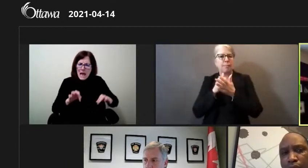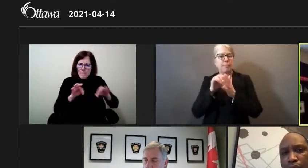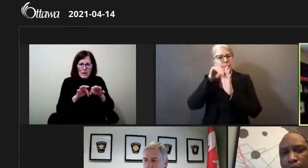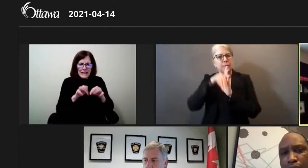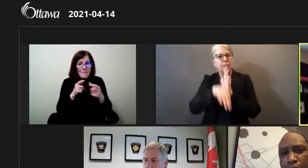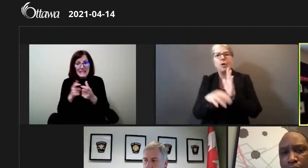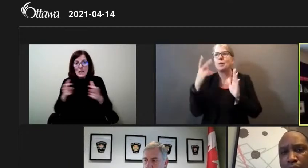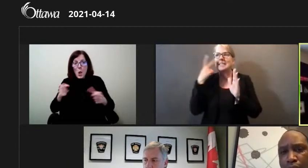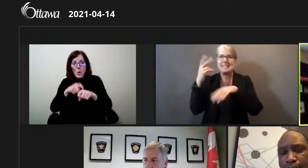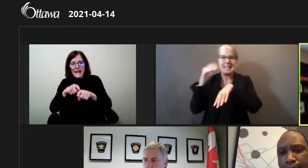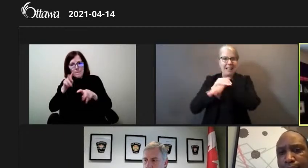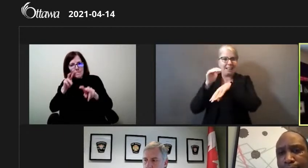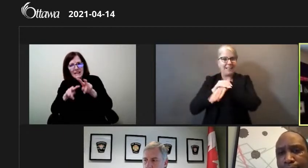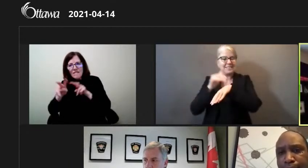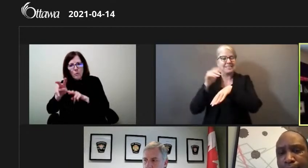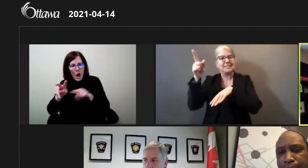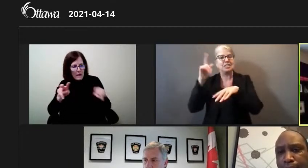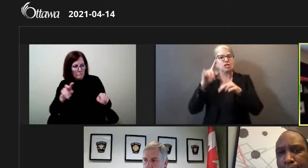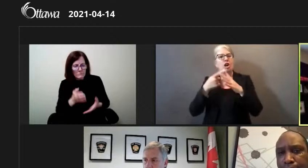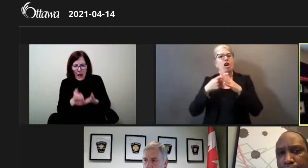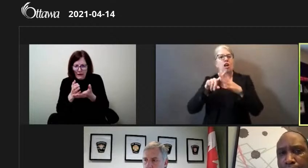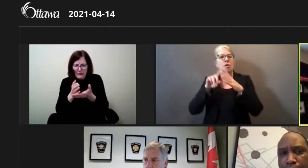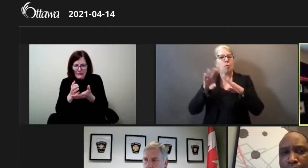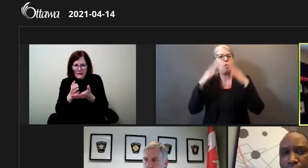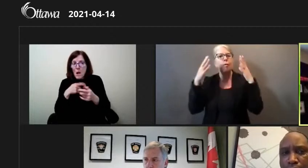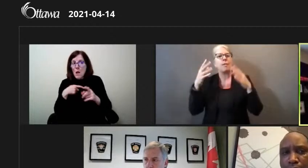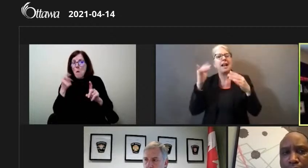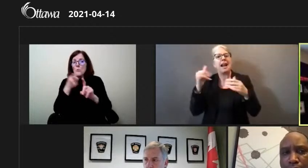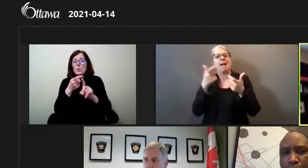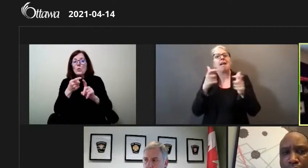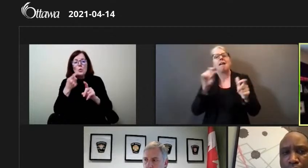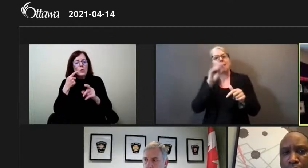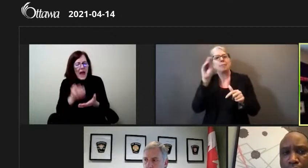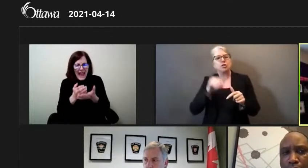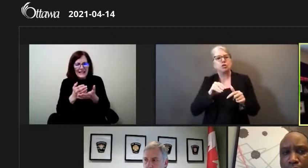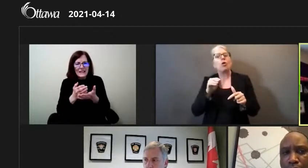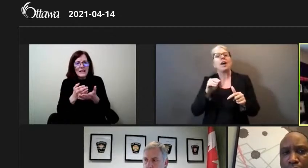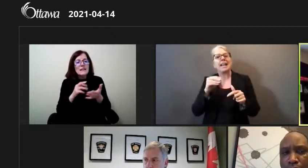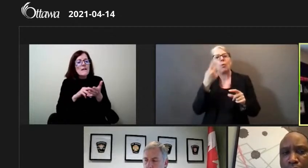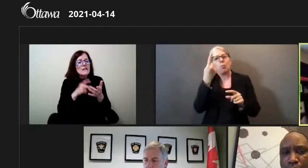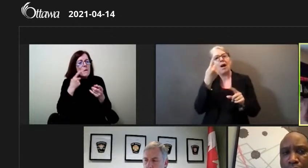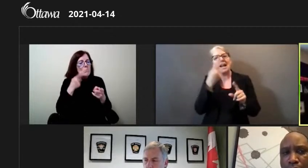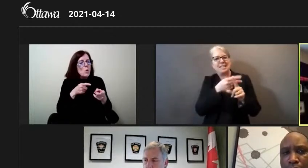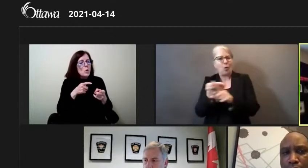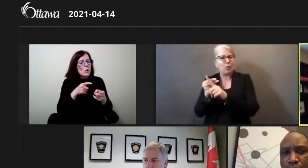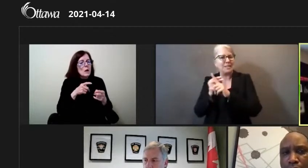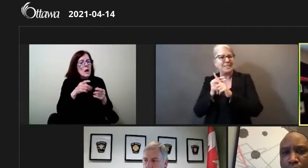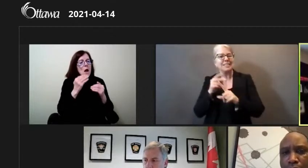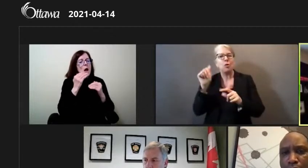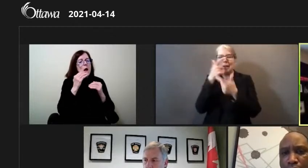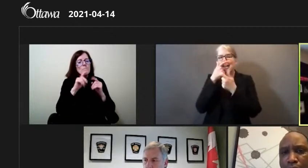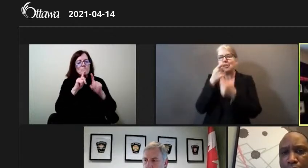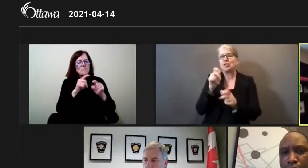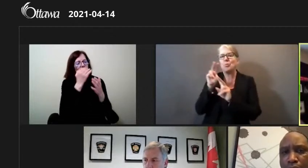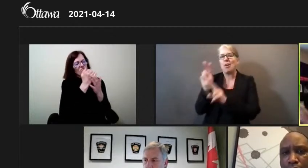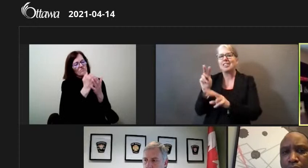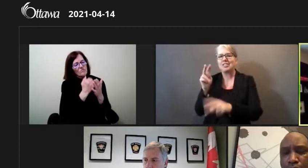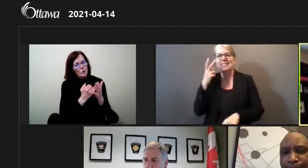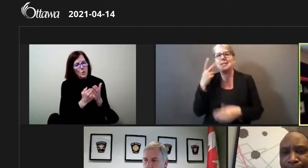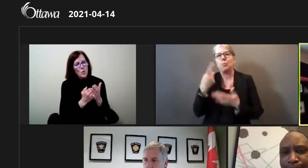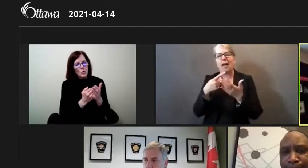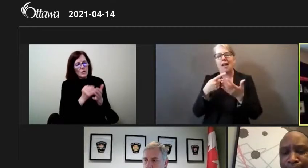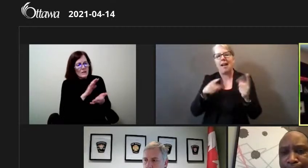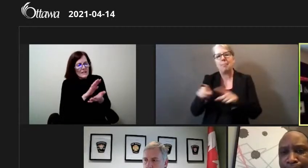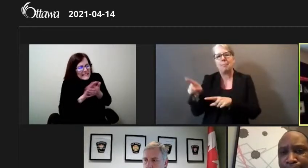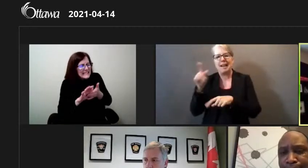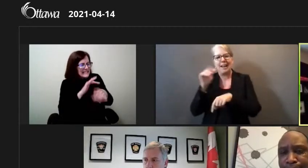now. They've got the majority of their population with one dose. And so it's going to be interesting to see, you know,